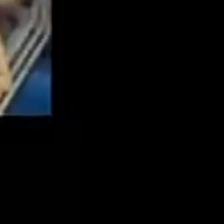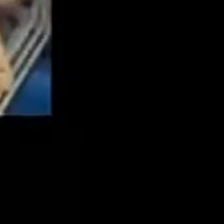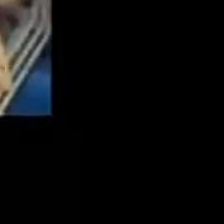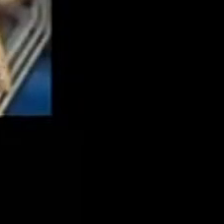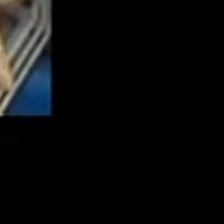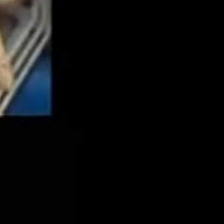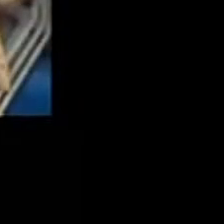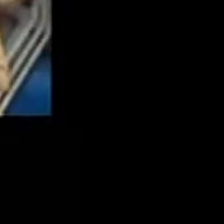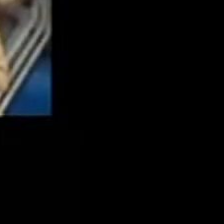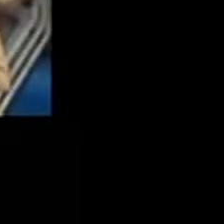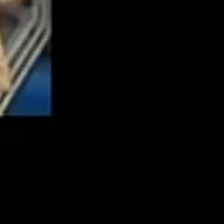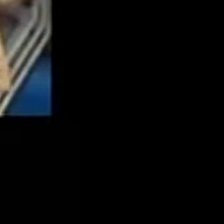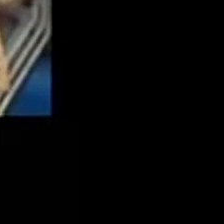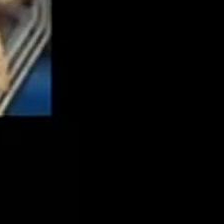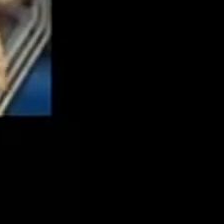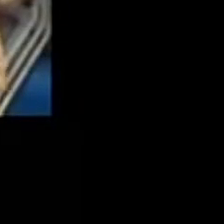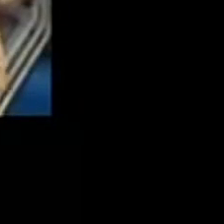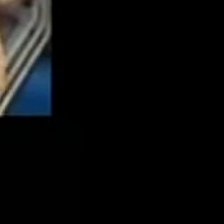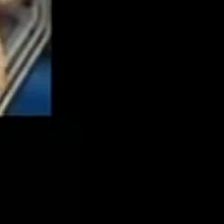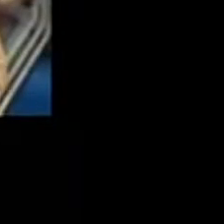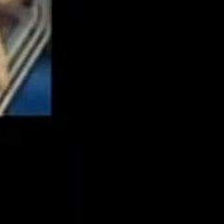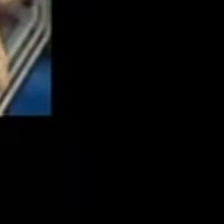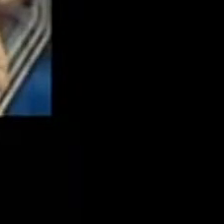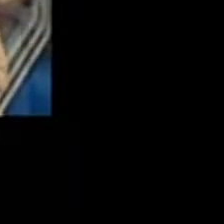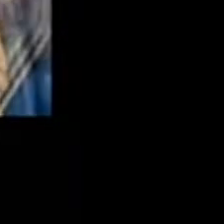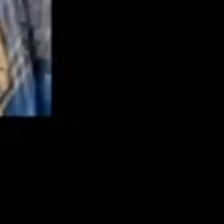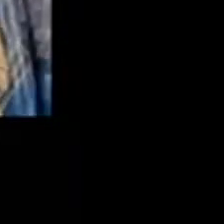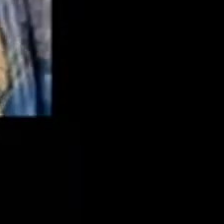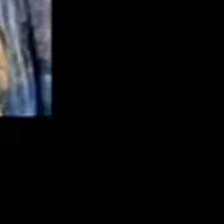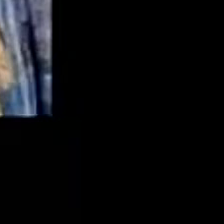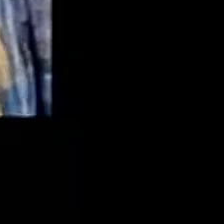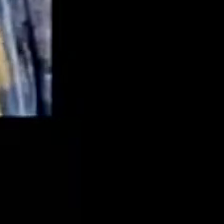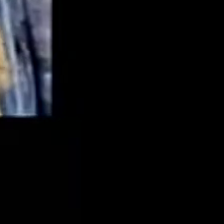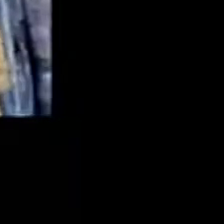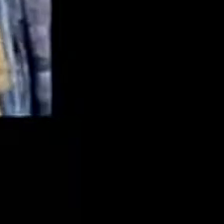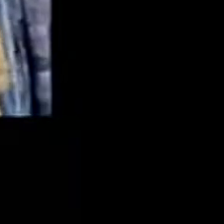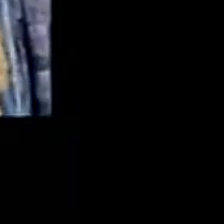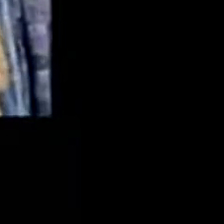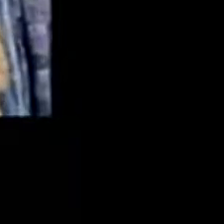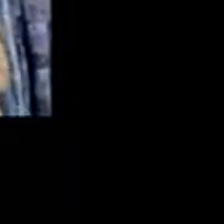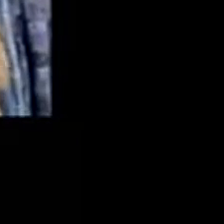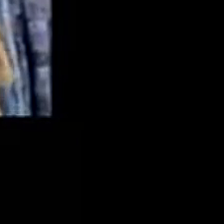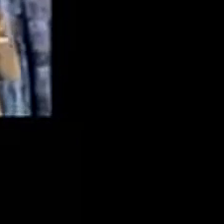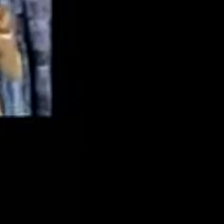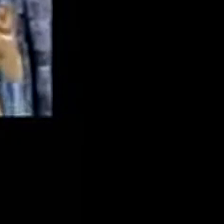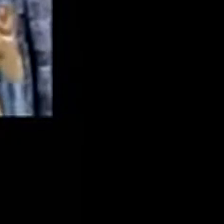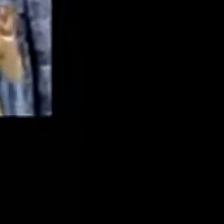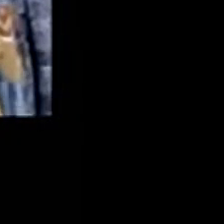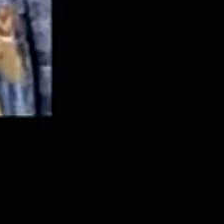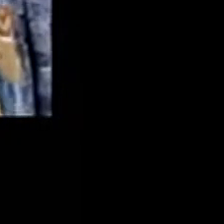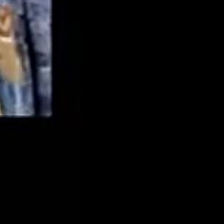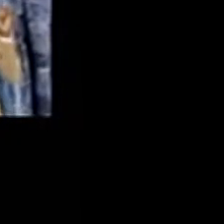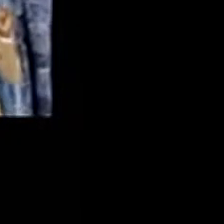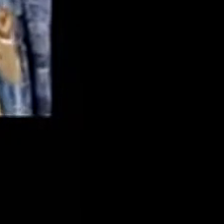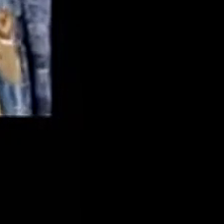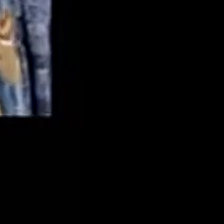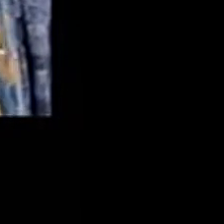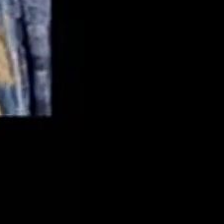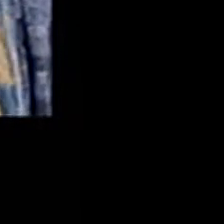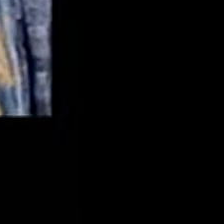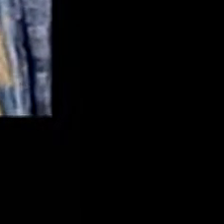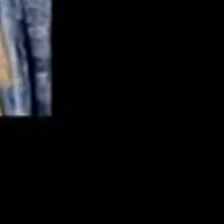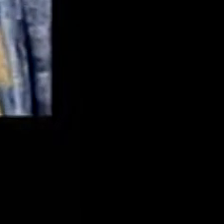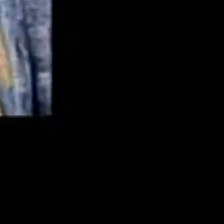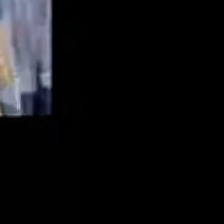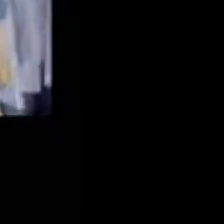only in jesus complete to me not yes christ completes the